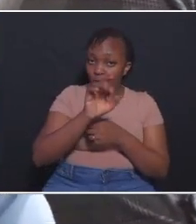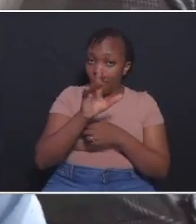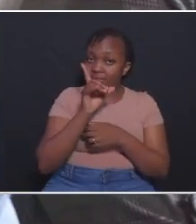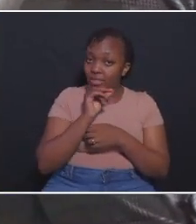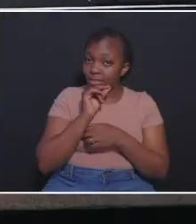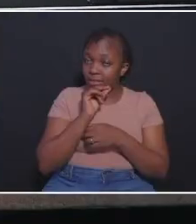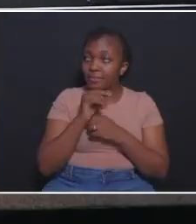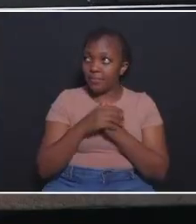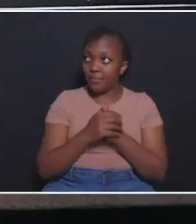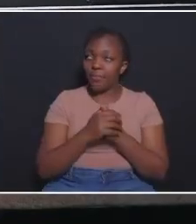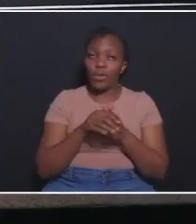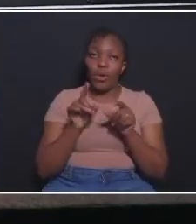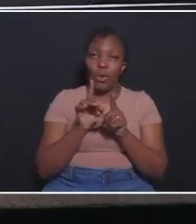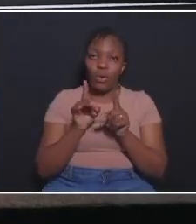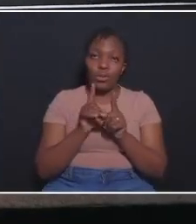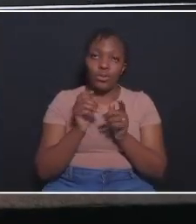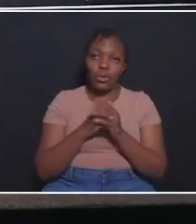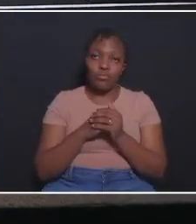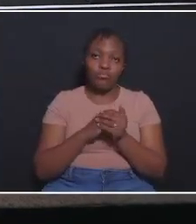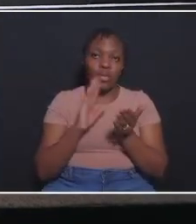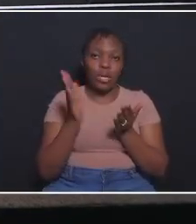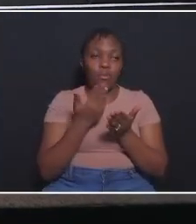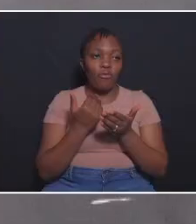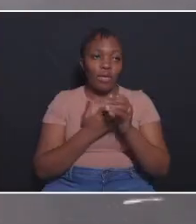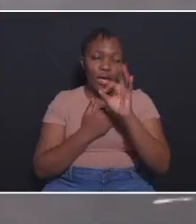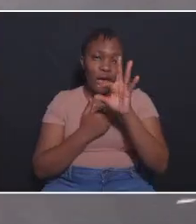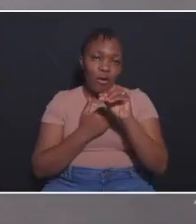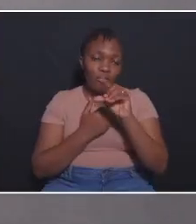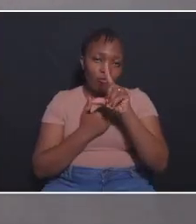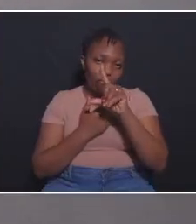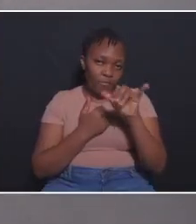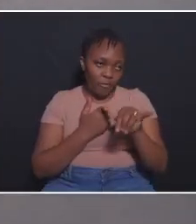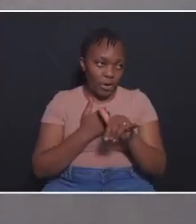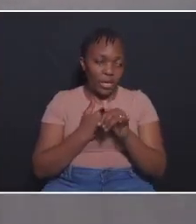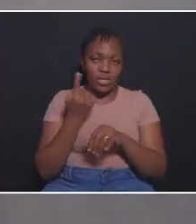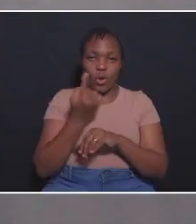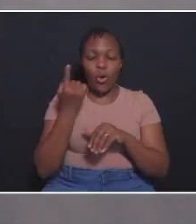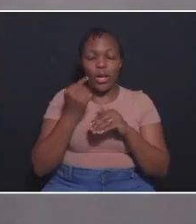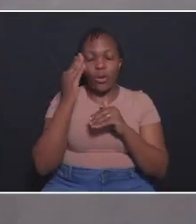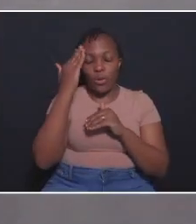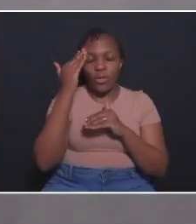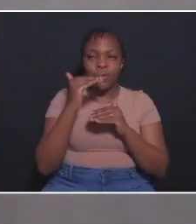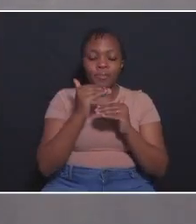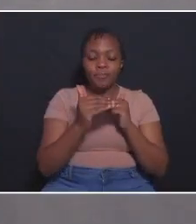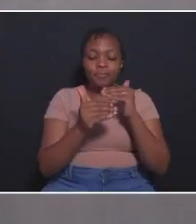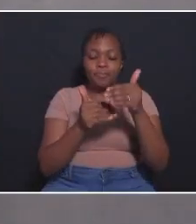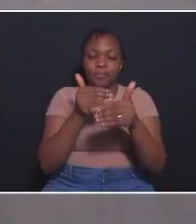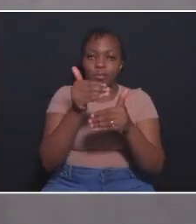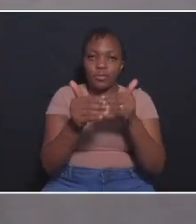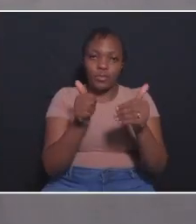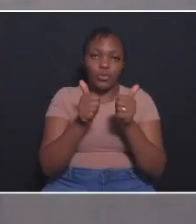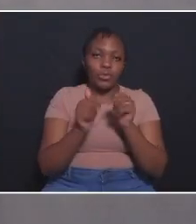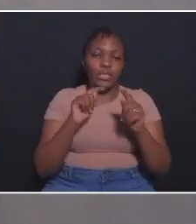of removing Foley, it's just about the mic pattern. What kind of microphones you're using on set. One last